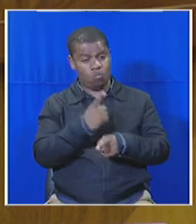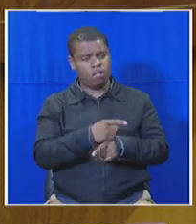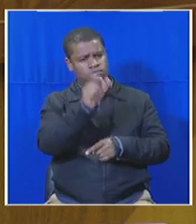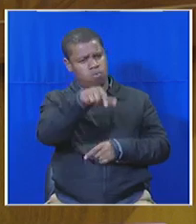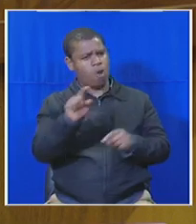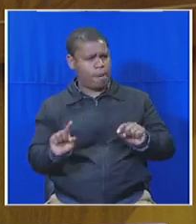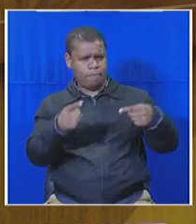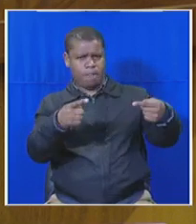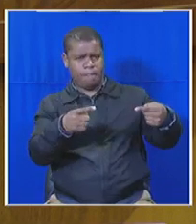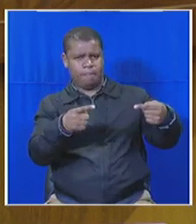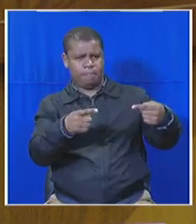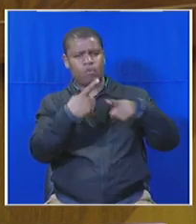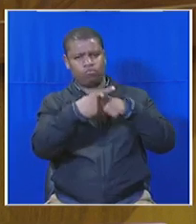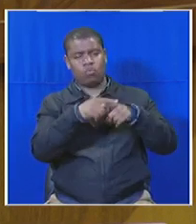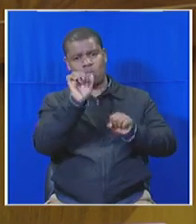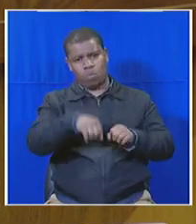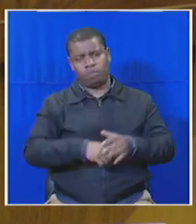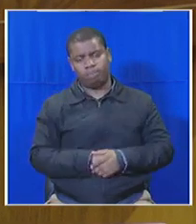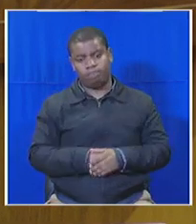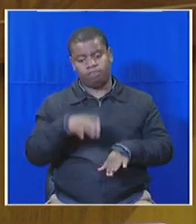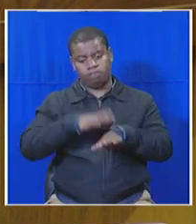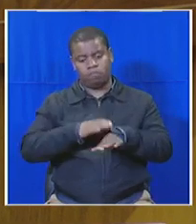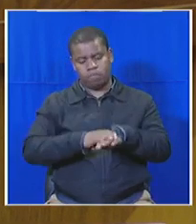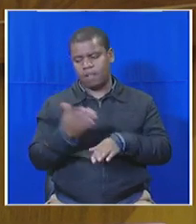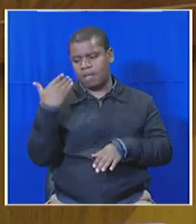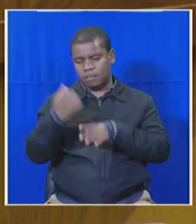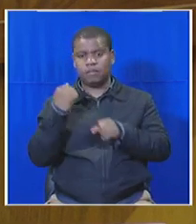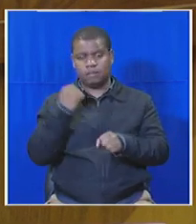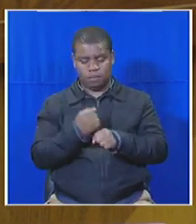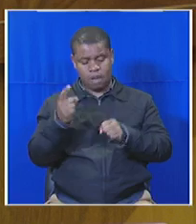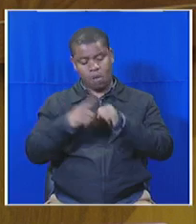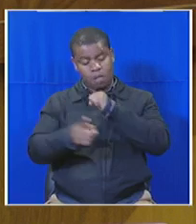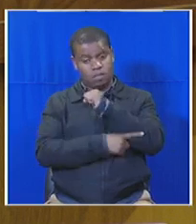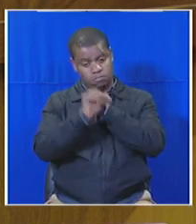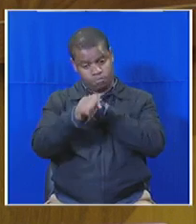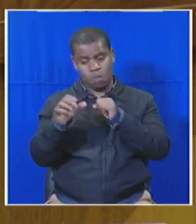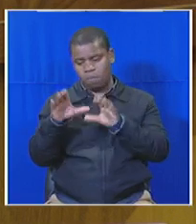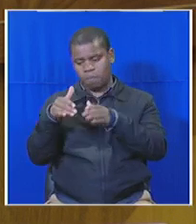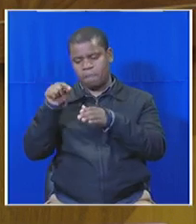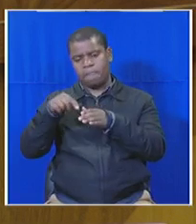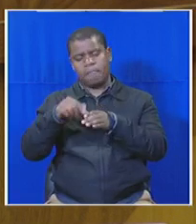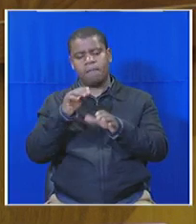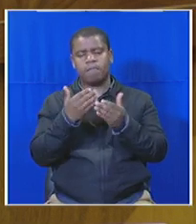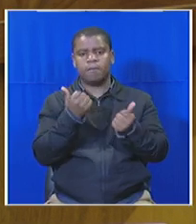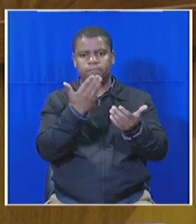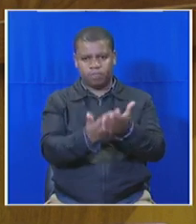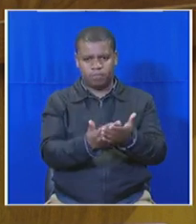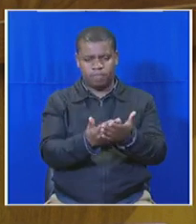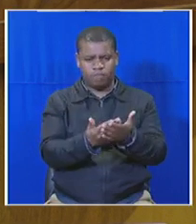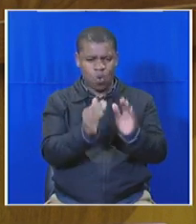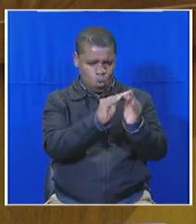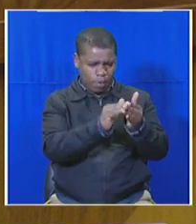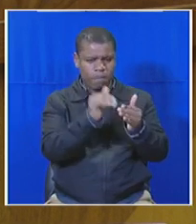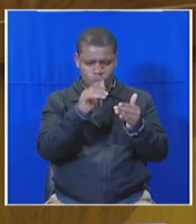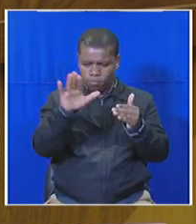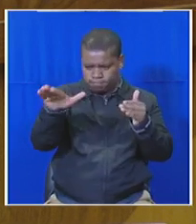line of duty. Lastly, the ACDP would like to suggest that communities adopt local police stations to support